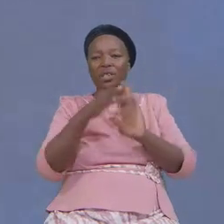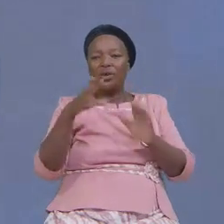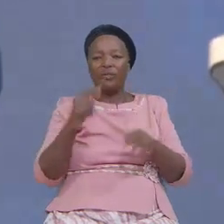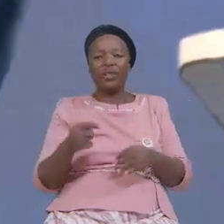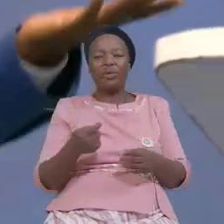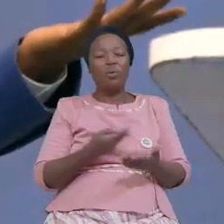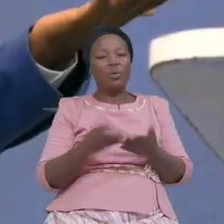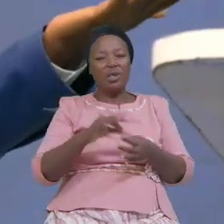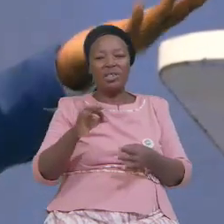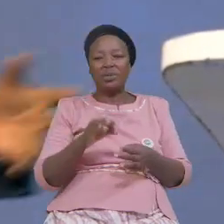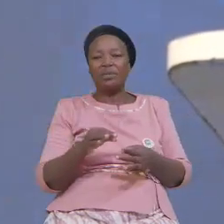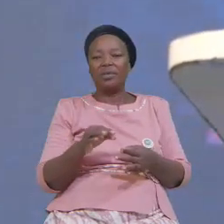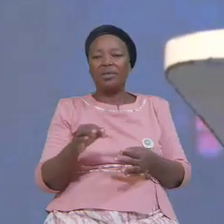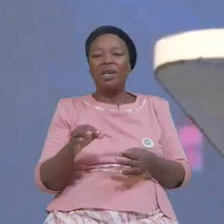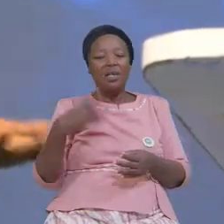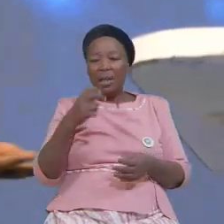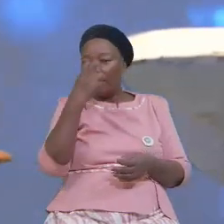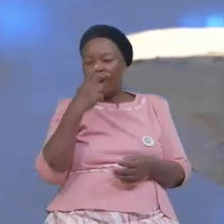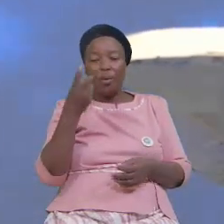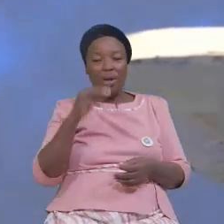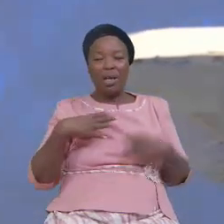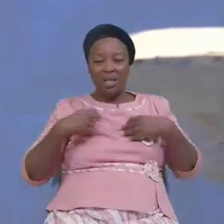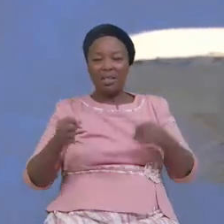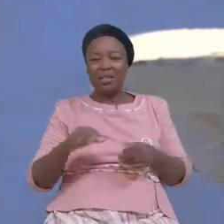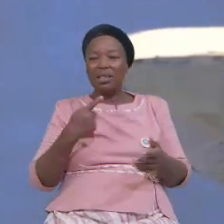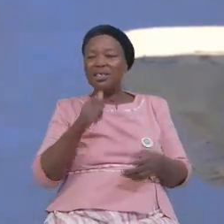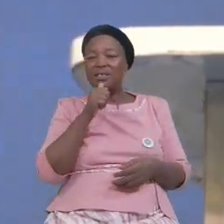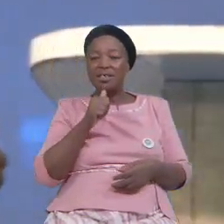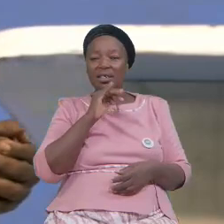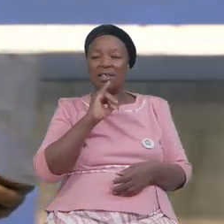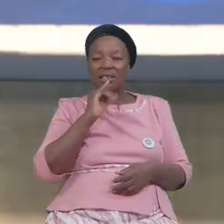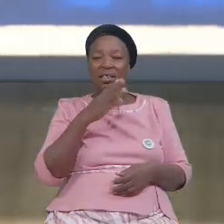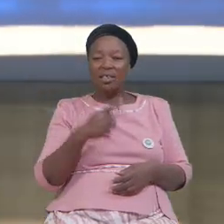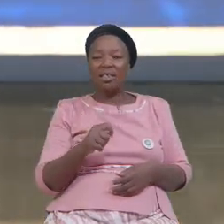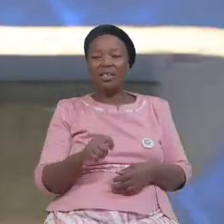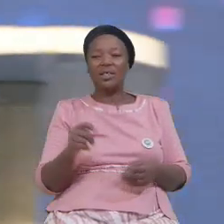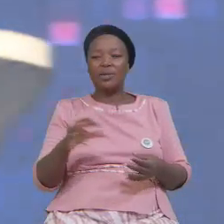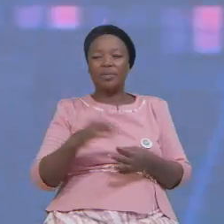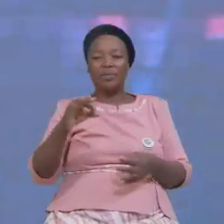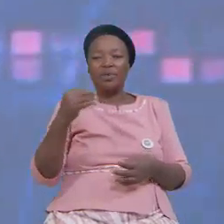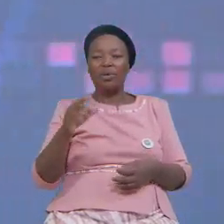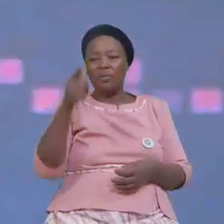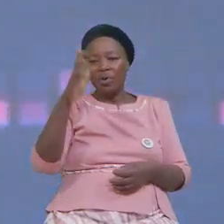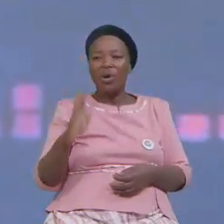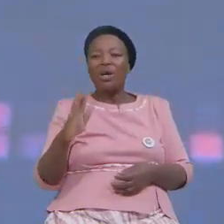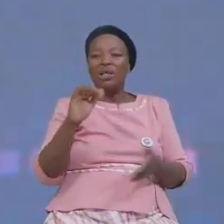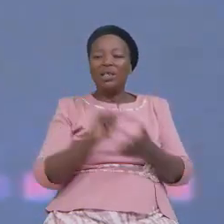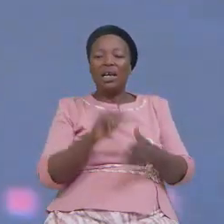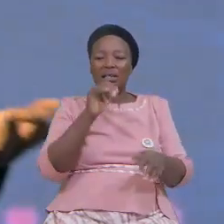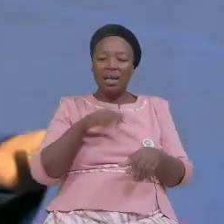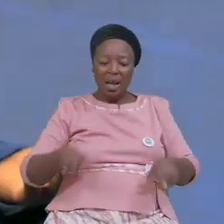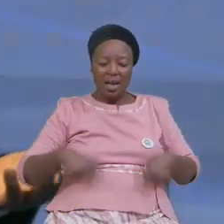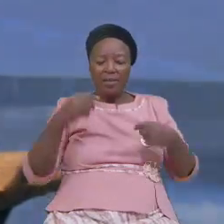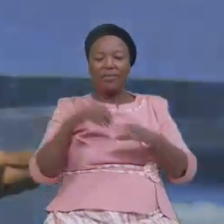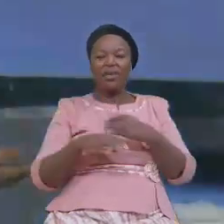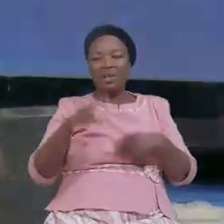Spirit. The blind were healed. The secret is the Spirit of God that dwelt in him.